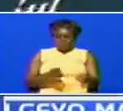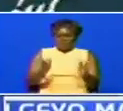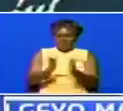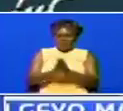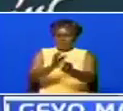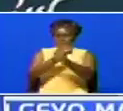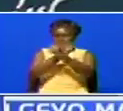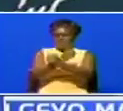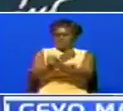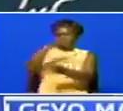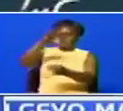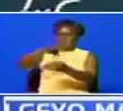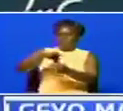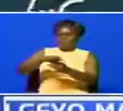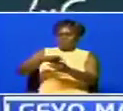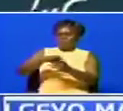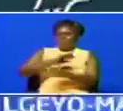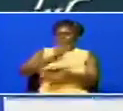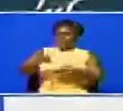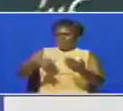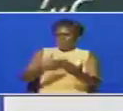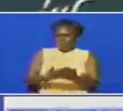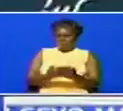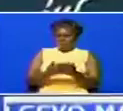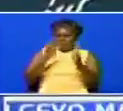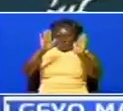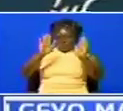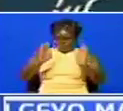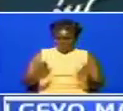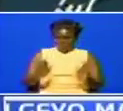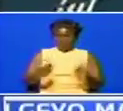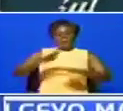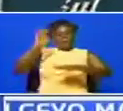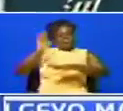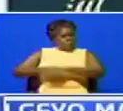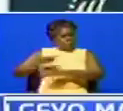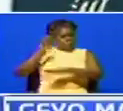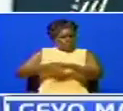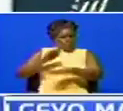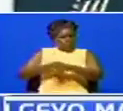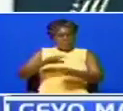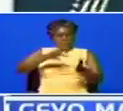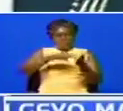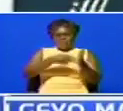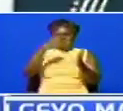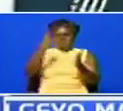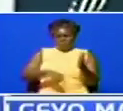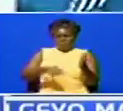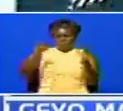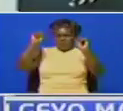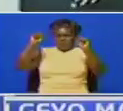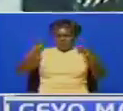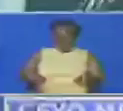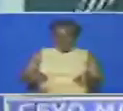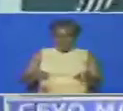securing the vote, all of which lends significant credibility and accountability, and therefore can,